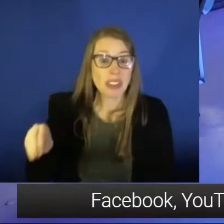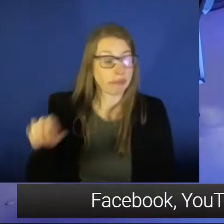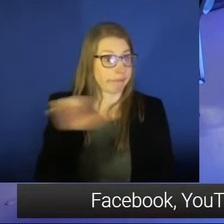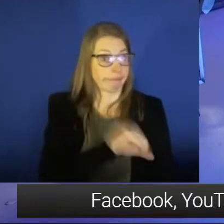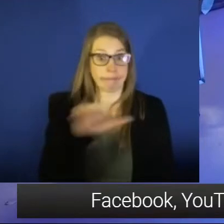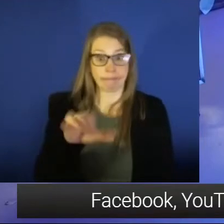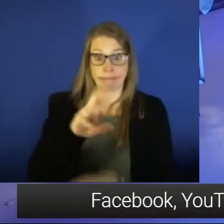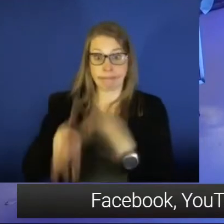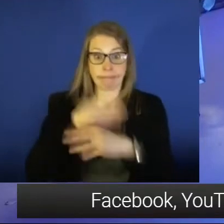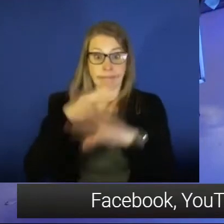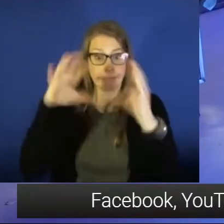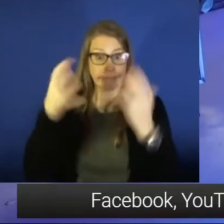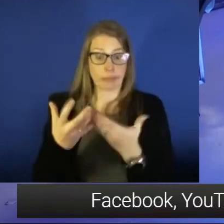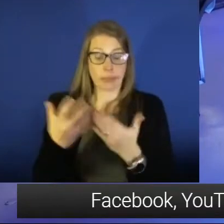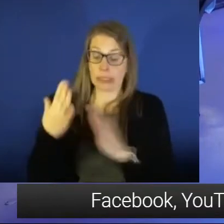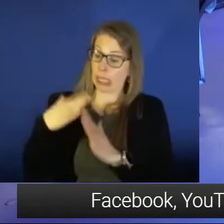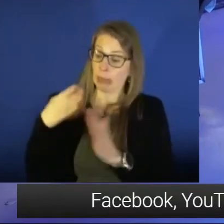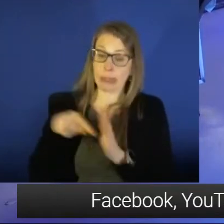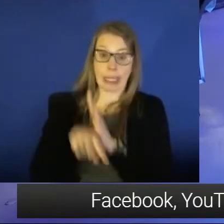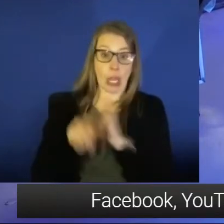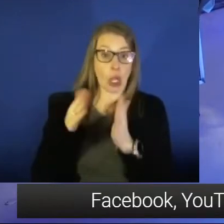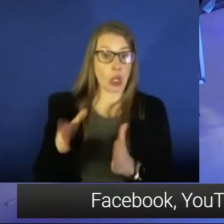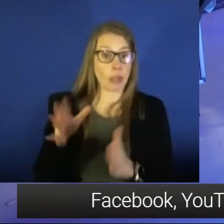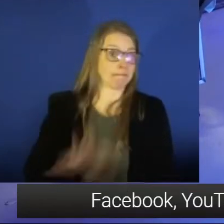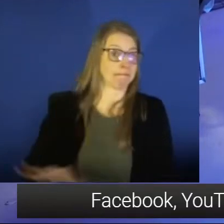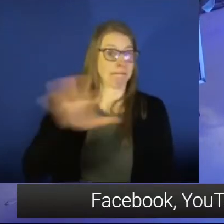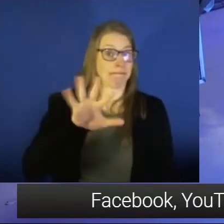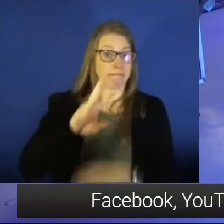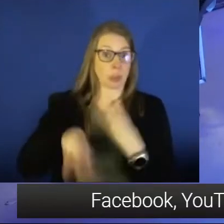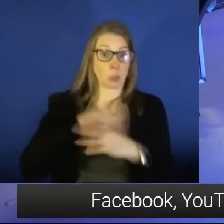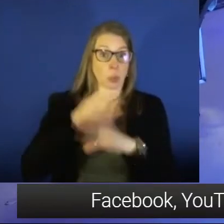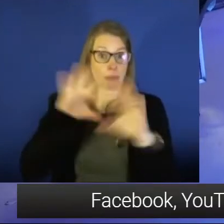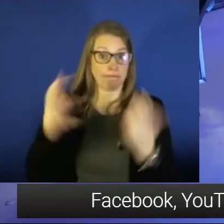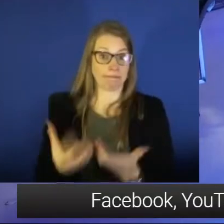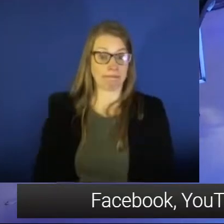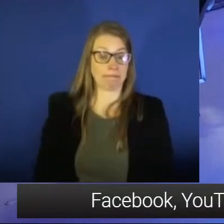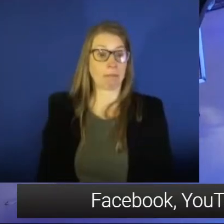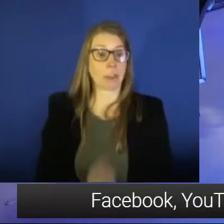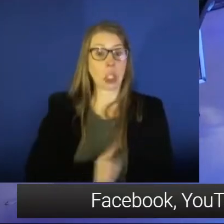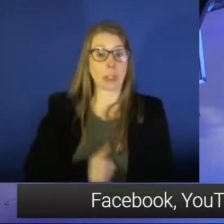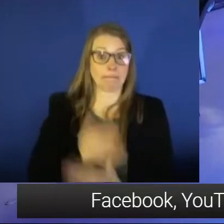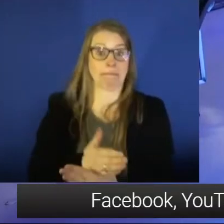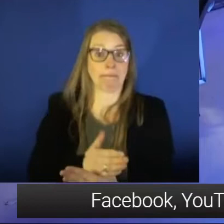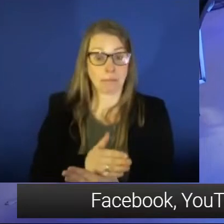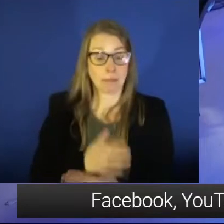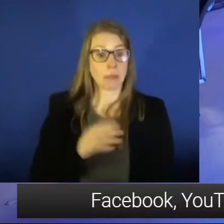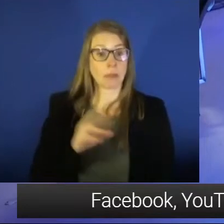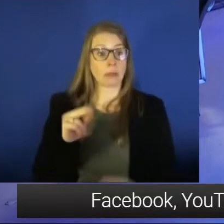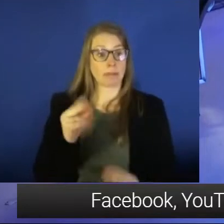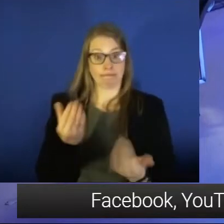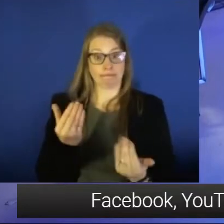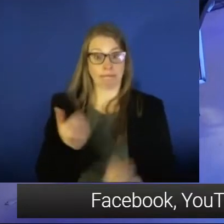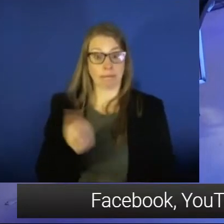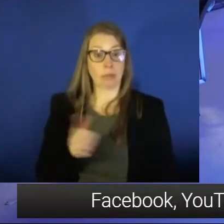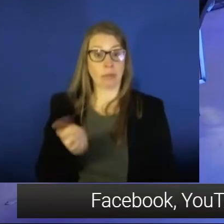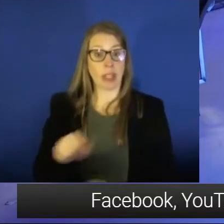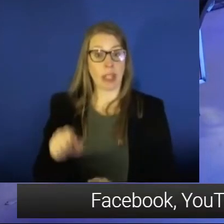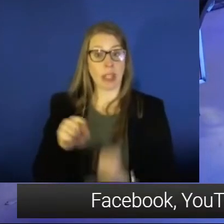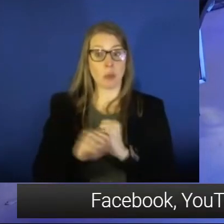the biggest killers throughout the world. So, yes, sorry to interrupt. No, please. Any reporters on the line